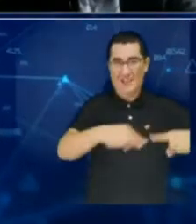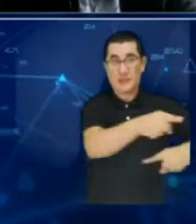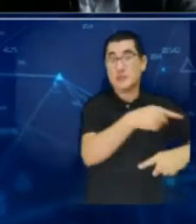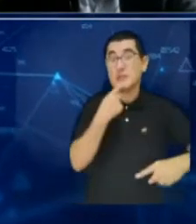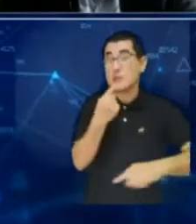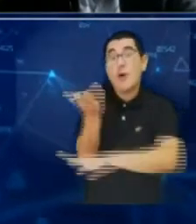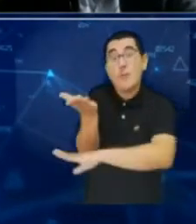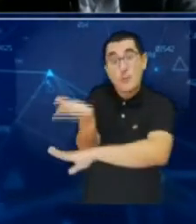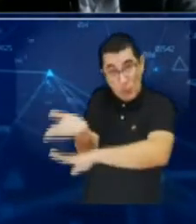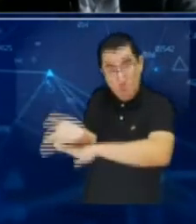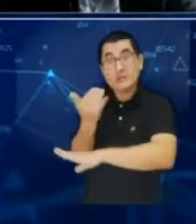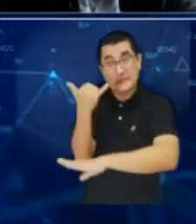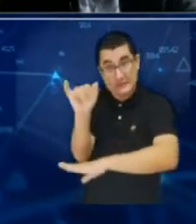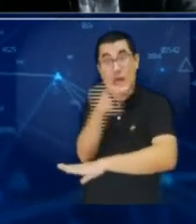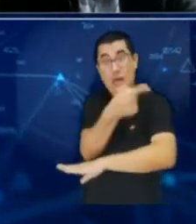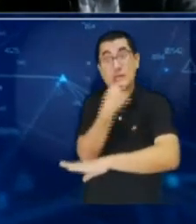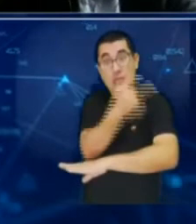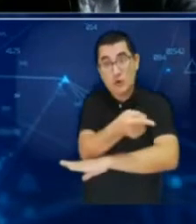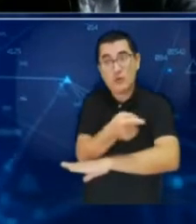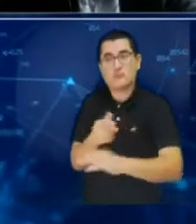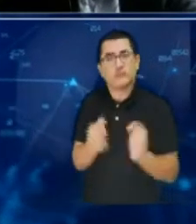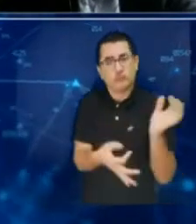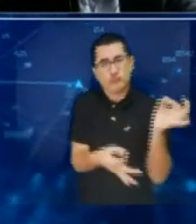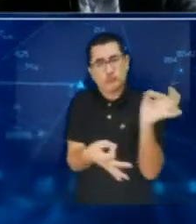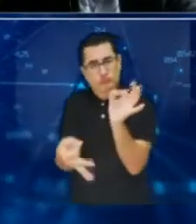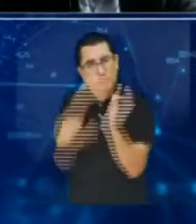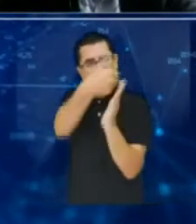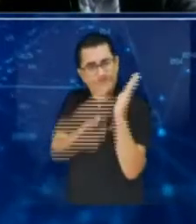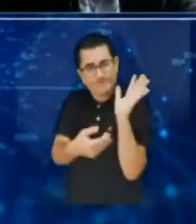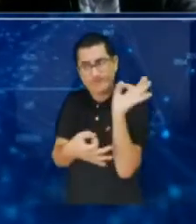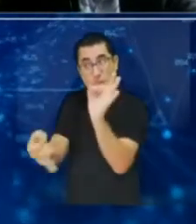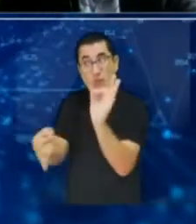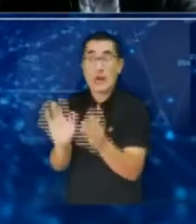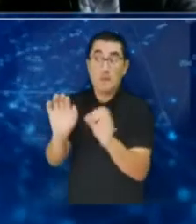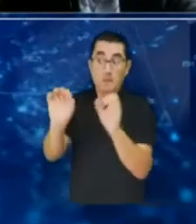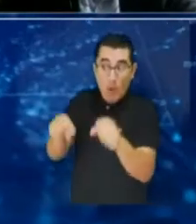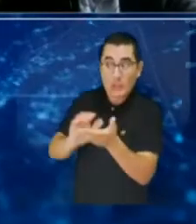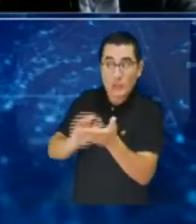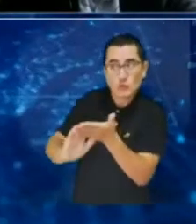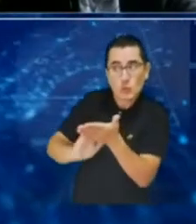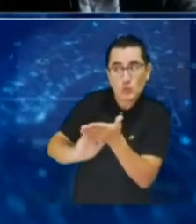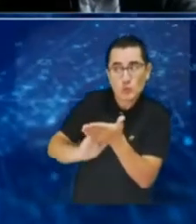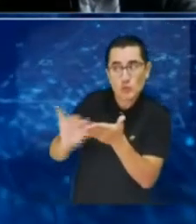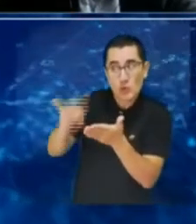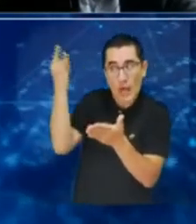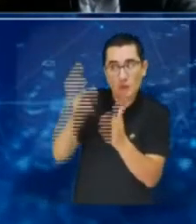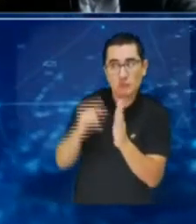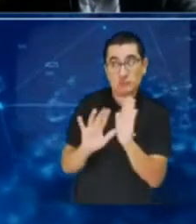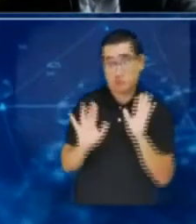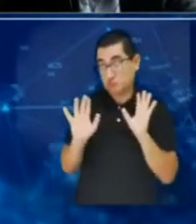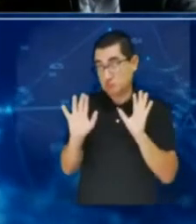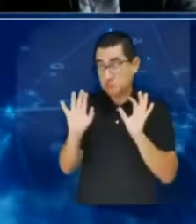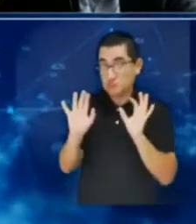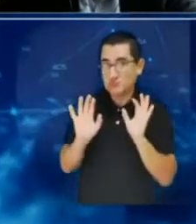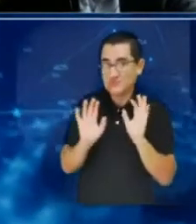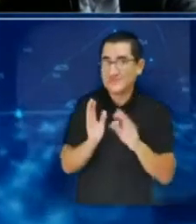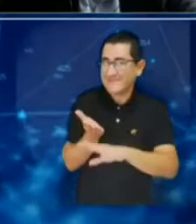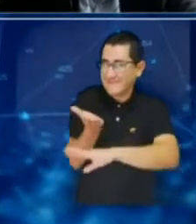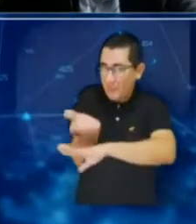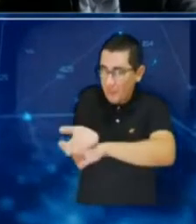that one administration from the region have submitted a possible solution to this point of the